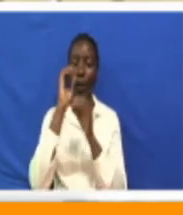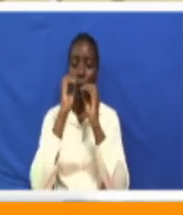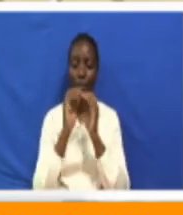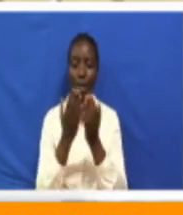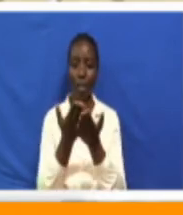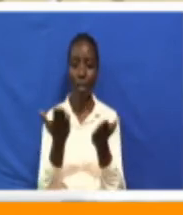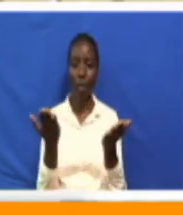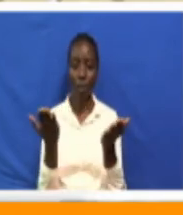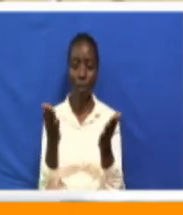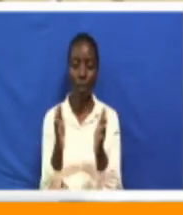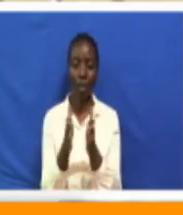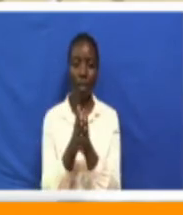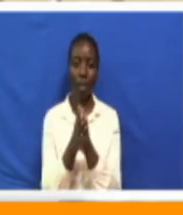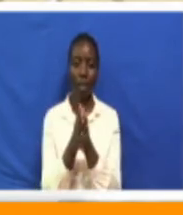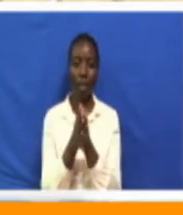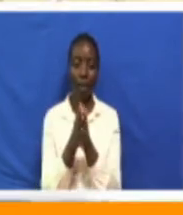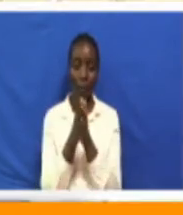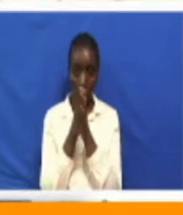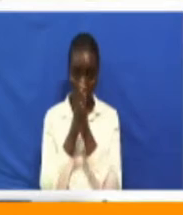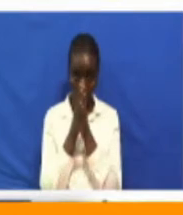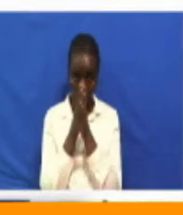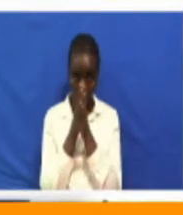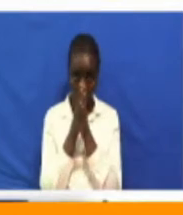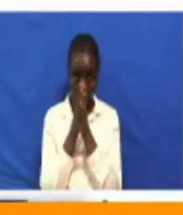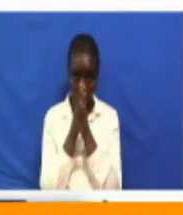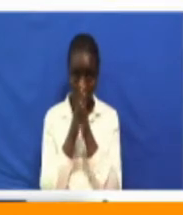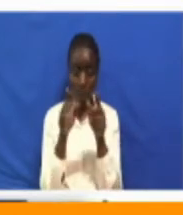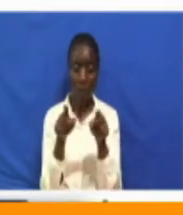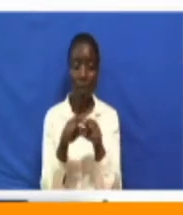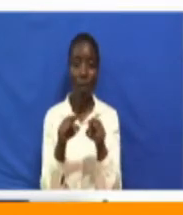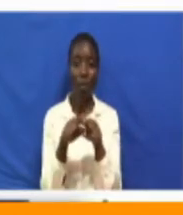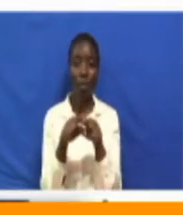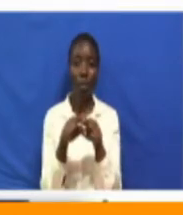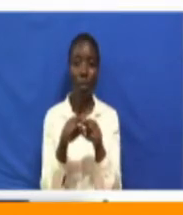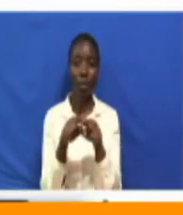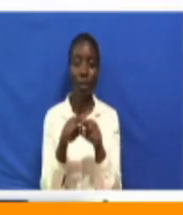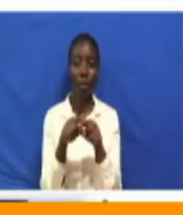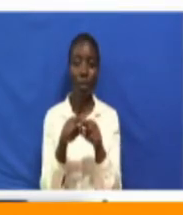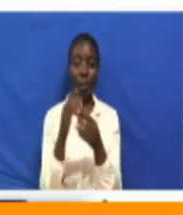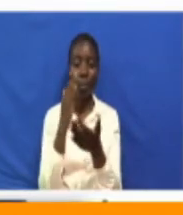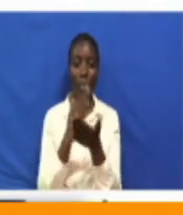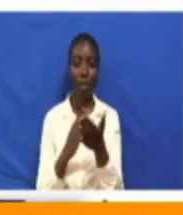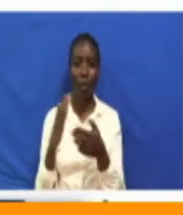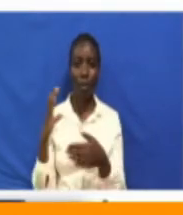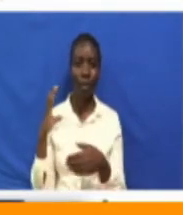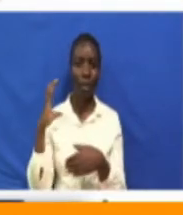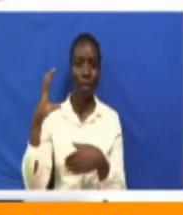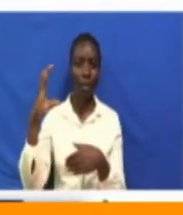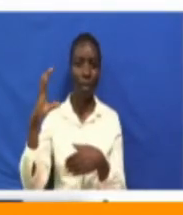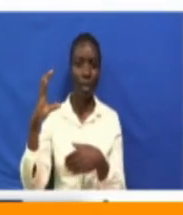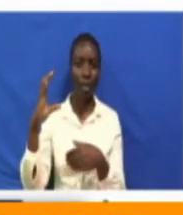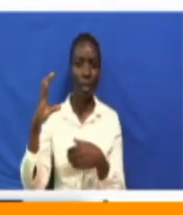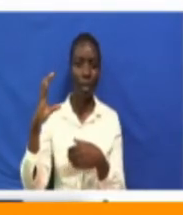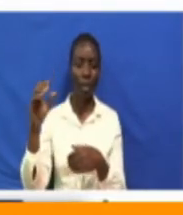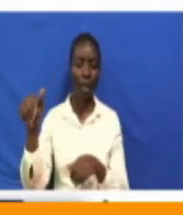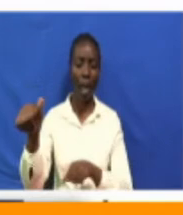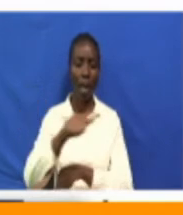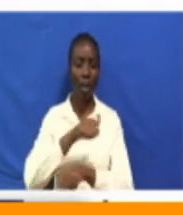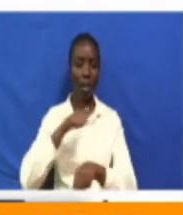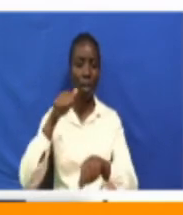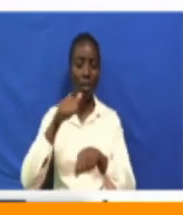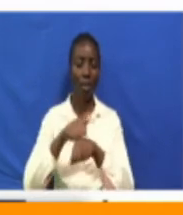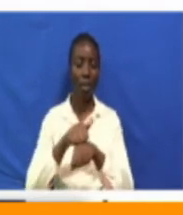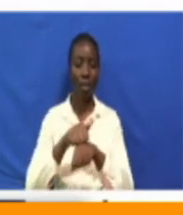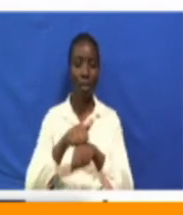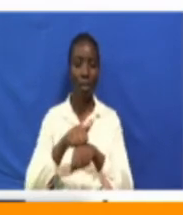bless you and signed also with the chancellor of the the adidasis